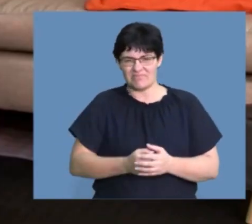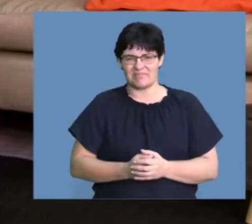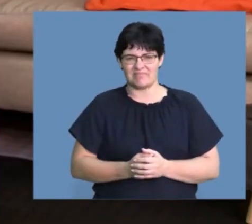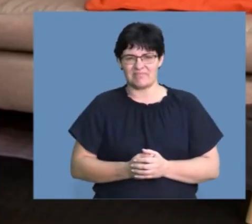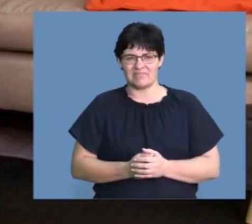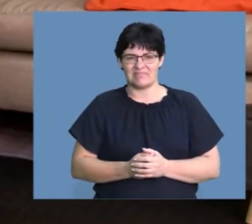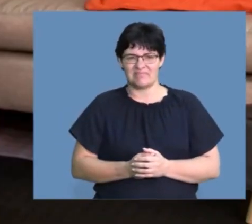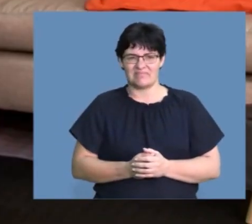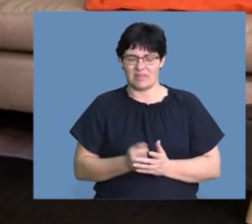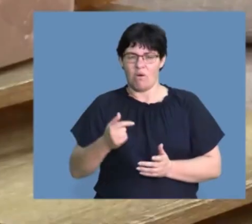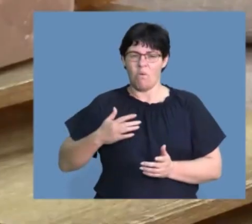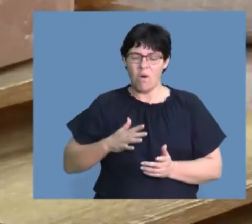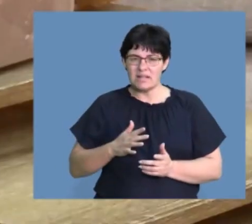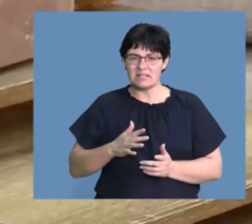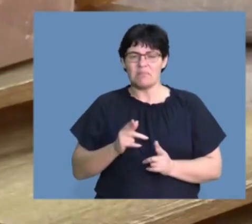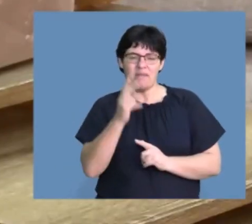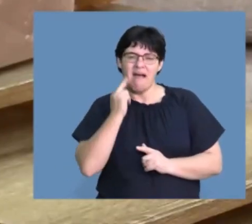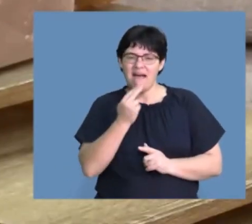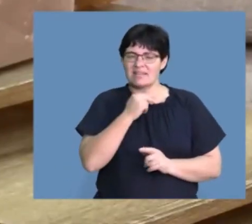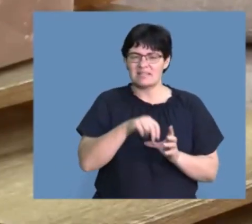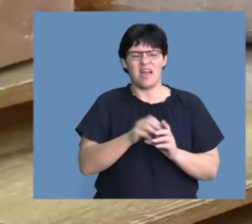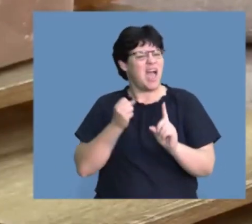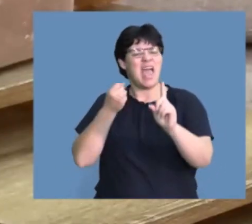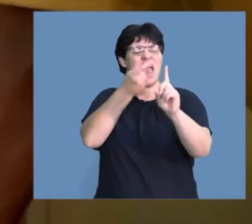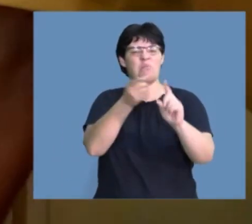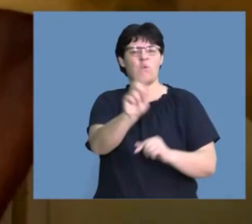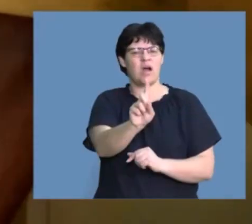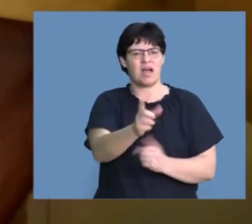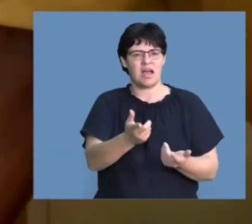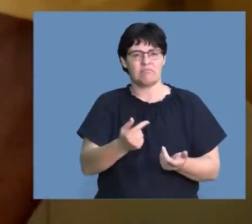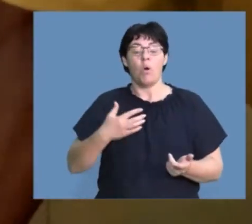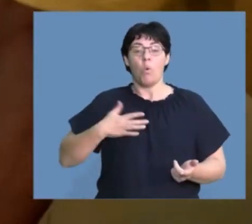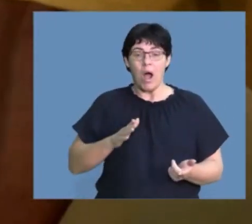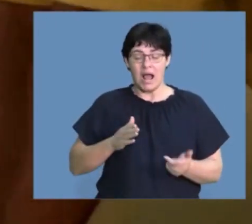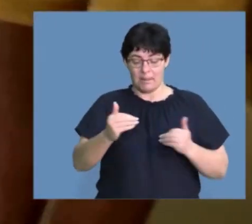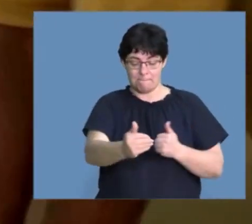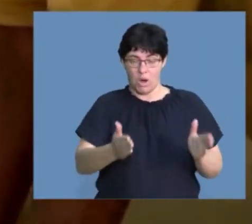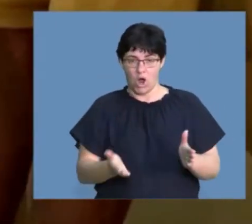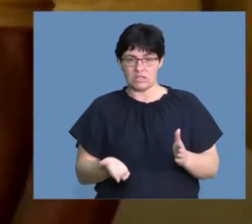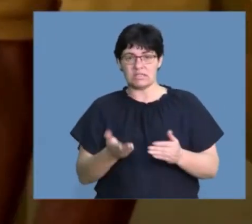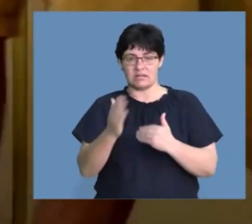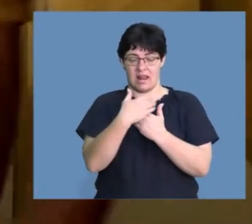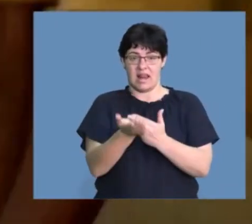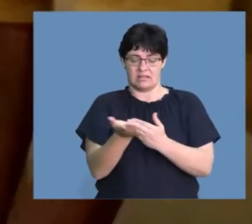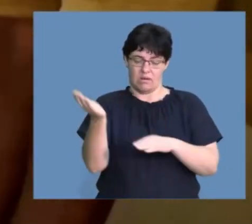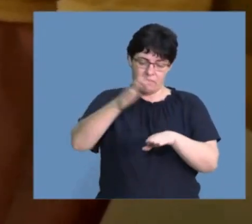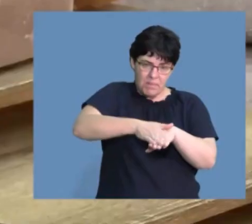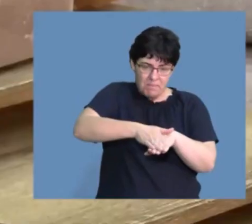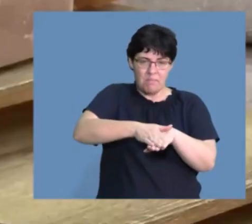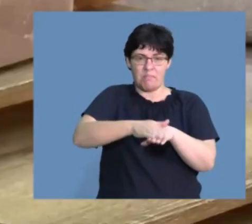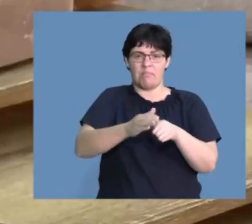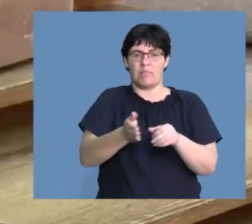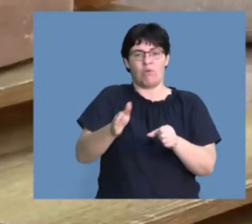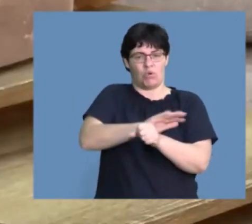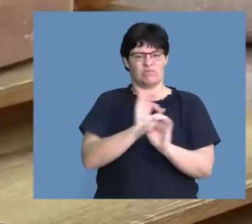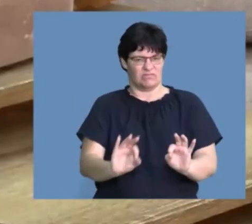All right. I want it in nicely. What the whole aim is here, I want to be able to close this up tight. Okay. And,